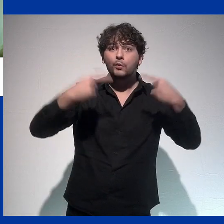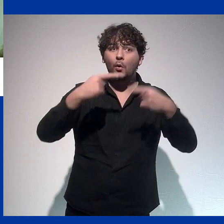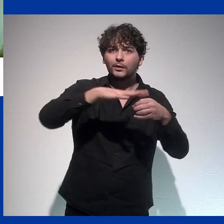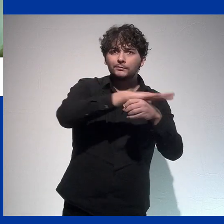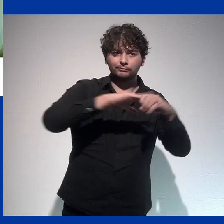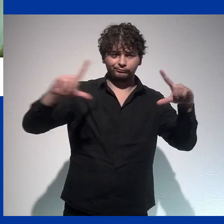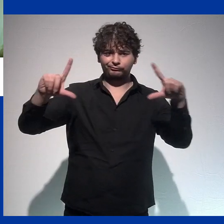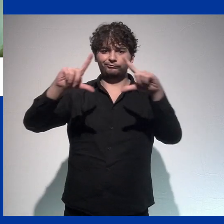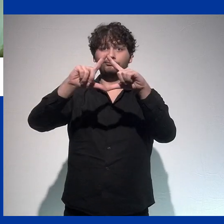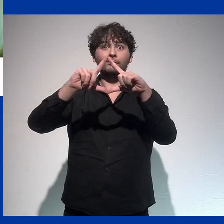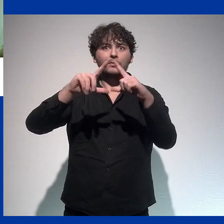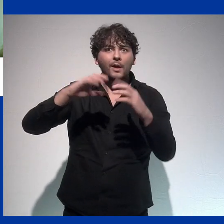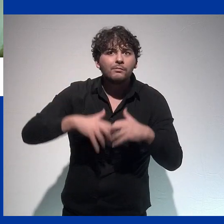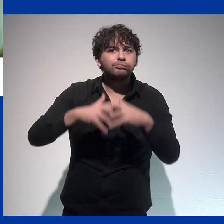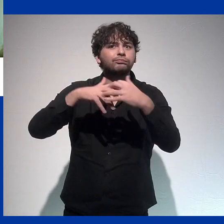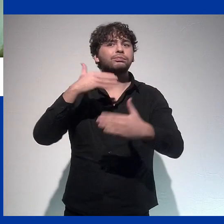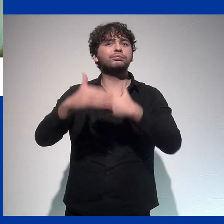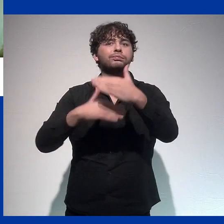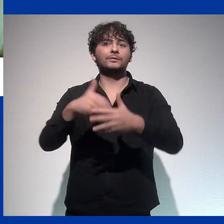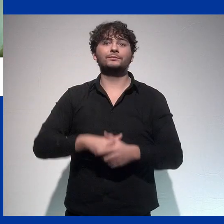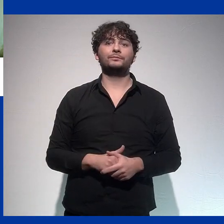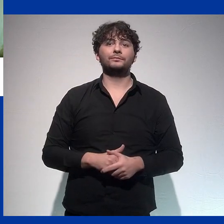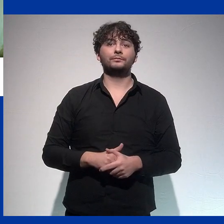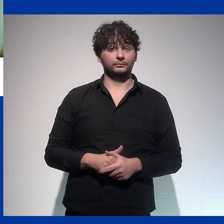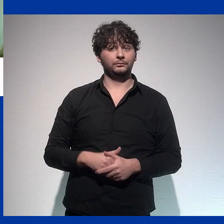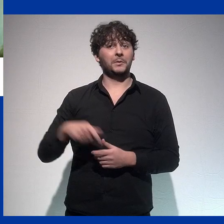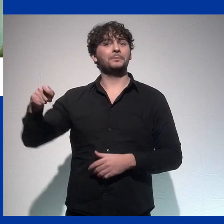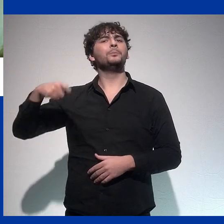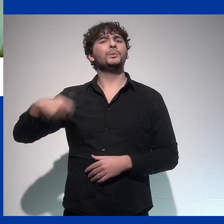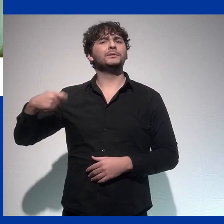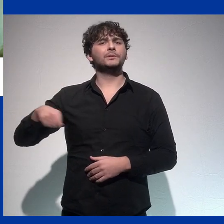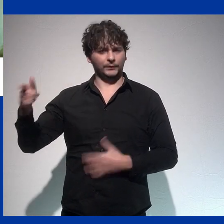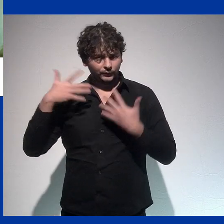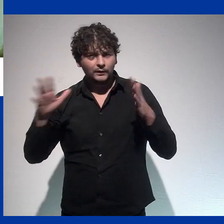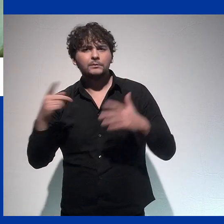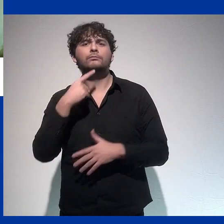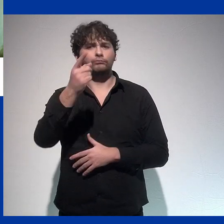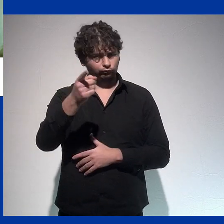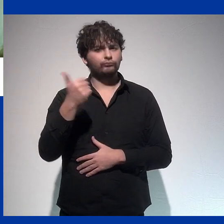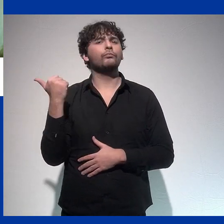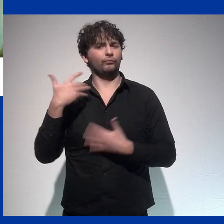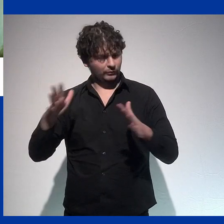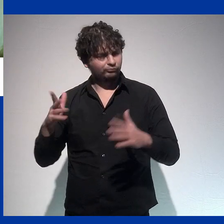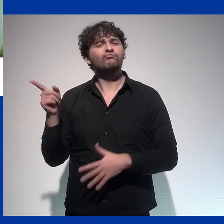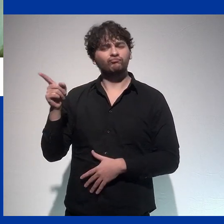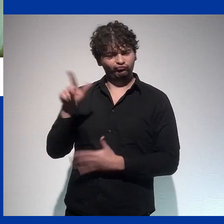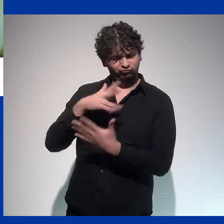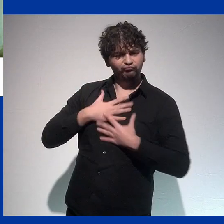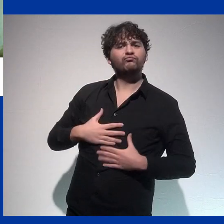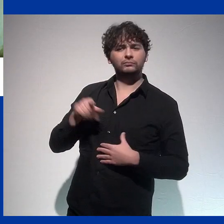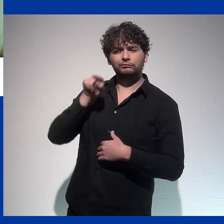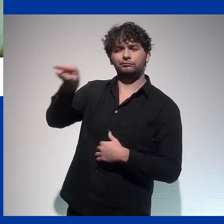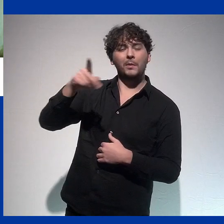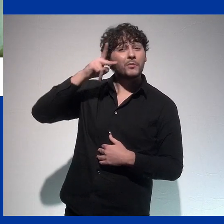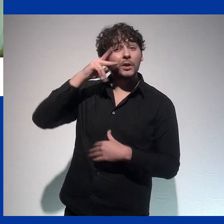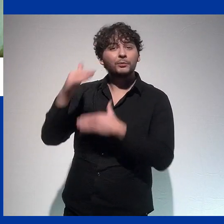support the Bonn process. And the whole community agreed to meet again in January to continue the work we just